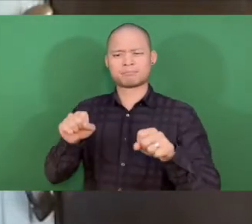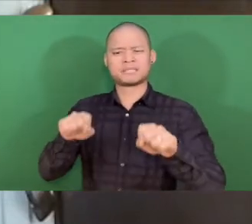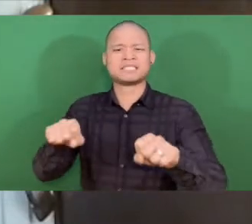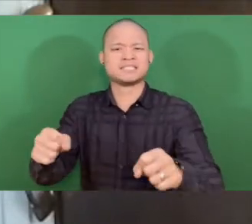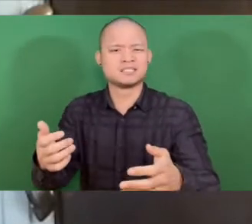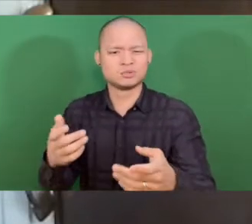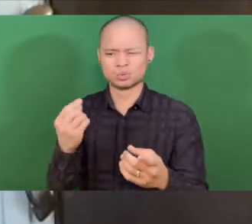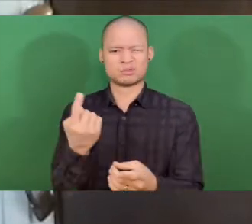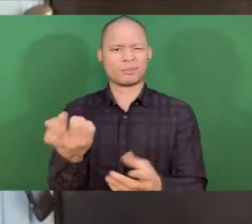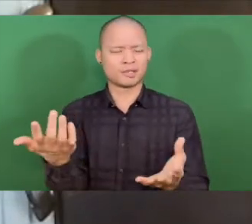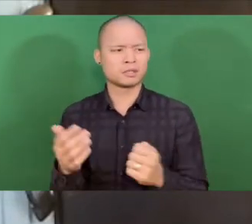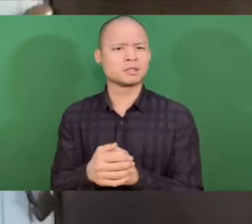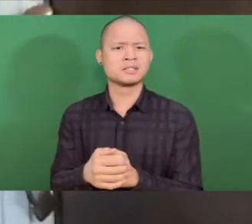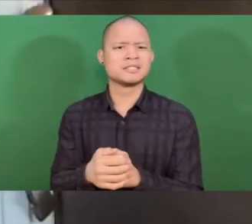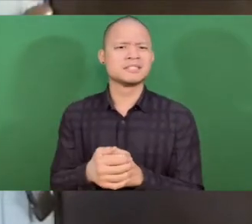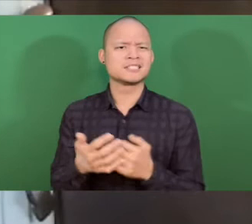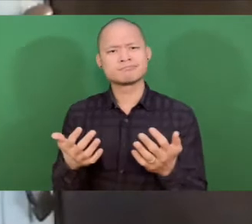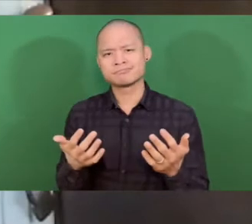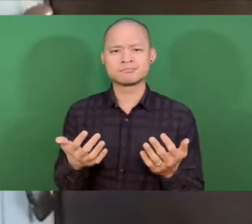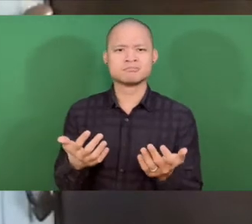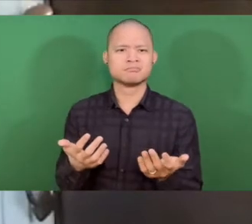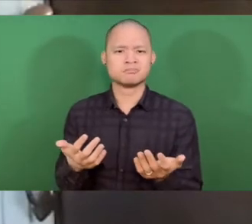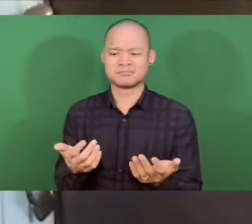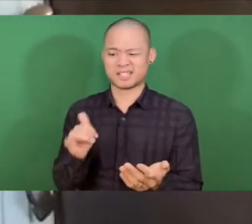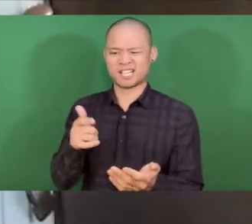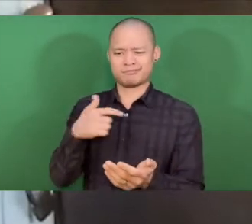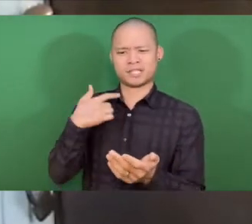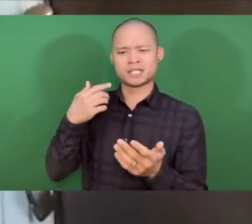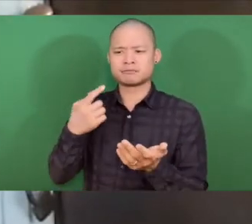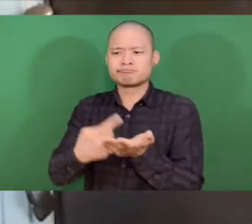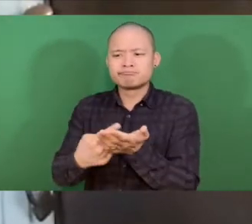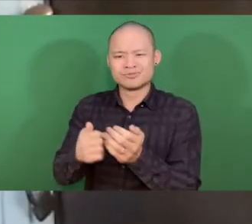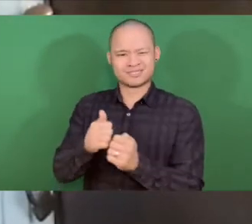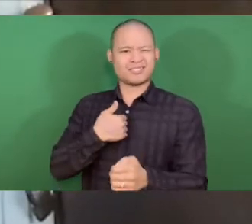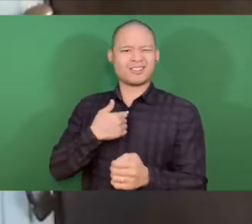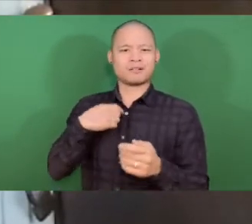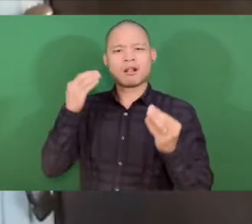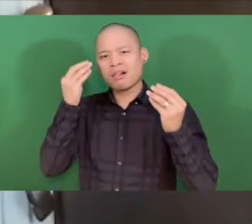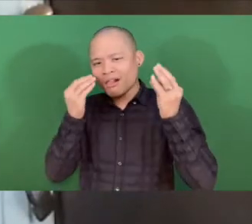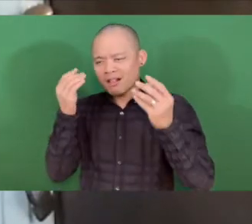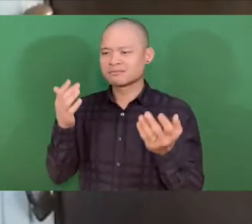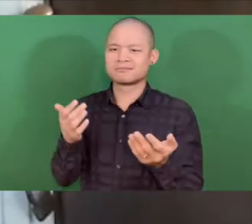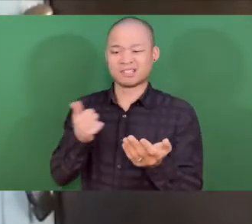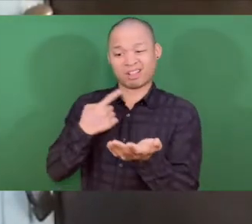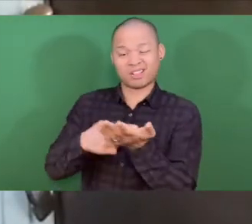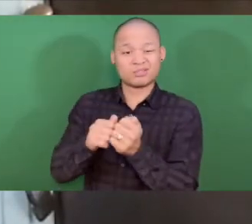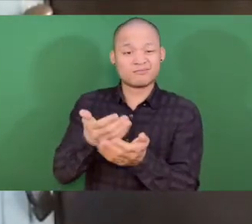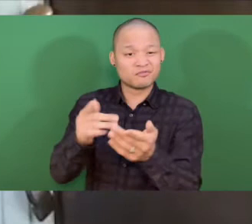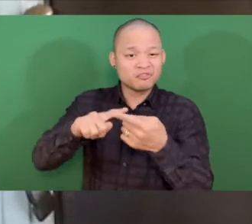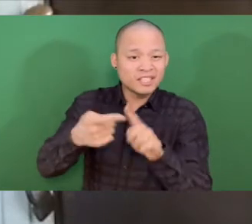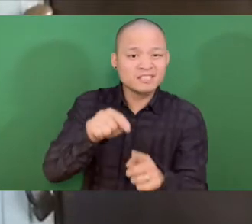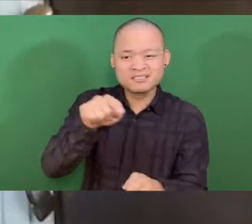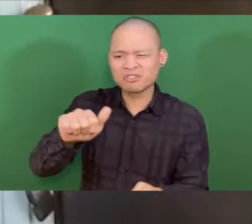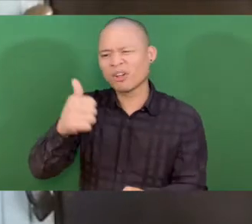things. And I talk about it to myself silently. Right. But I also talk to my